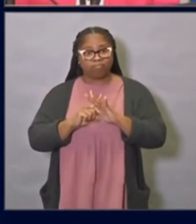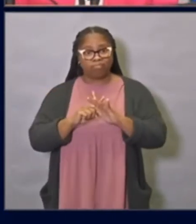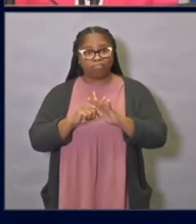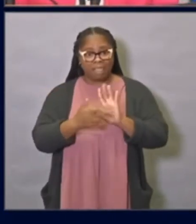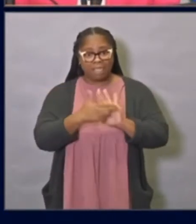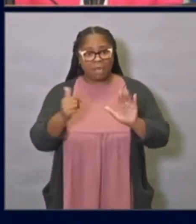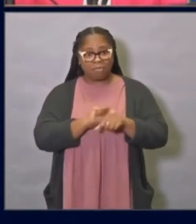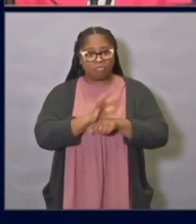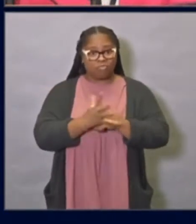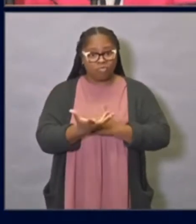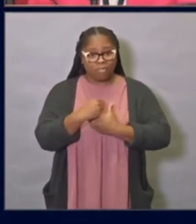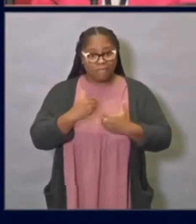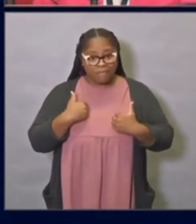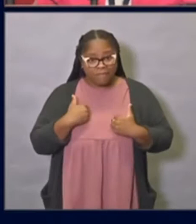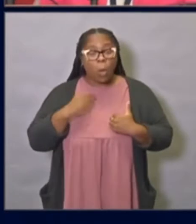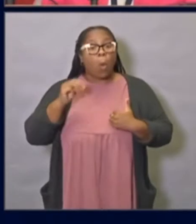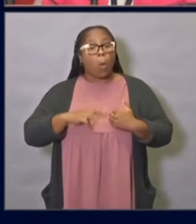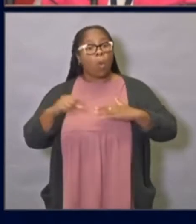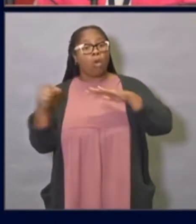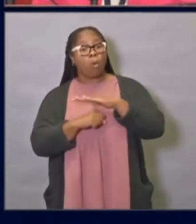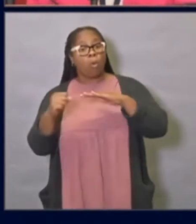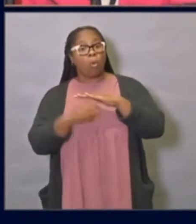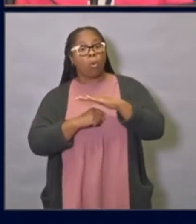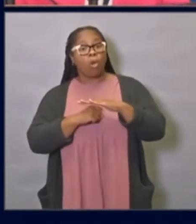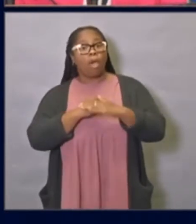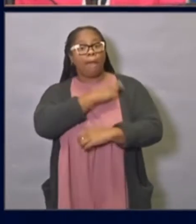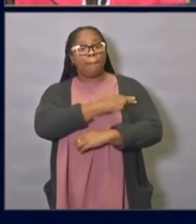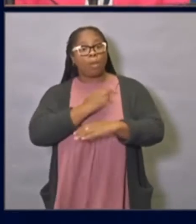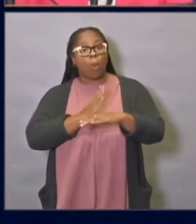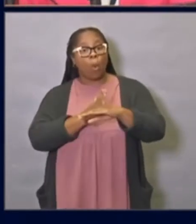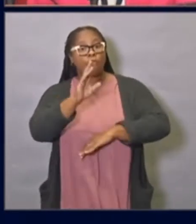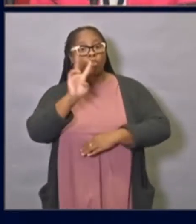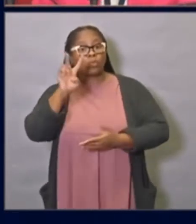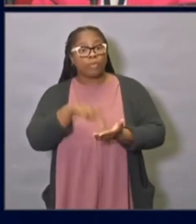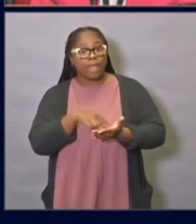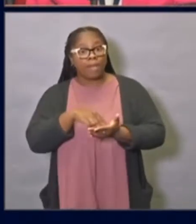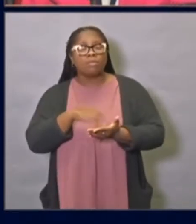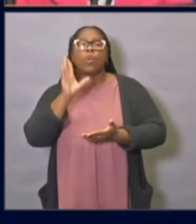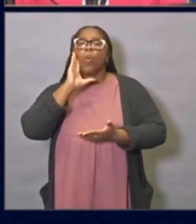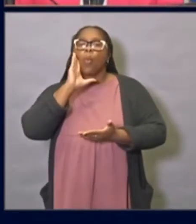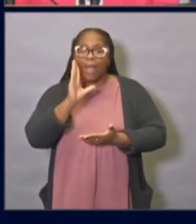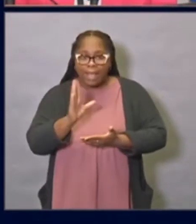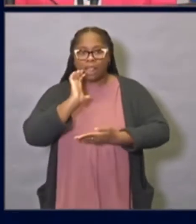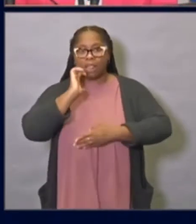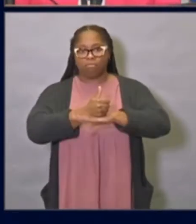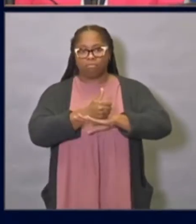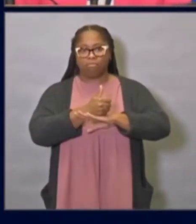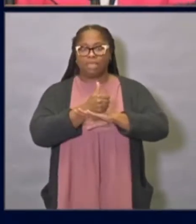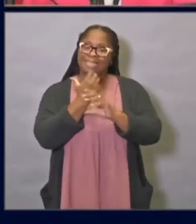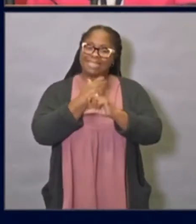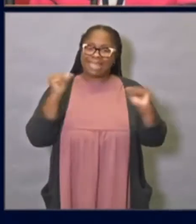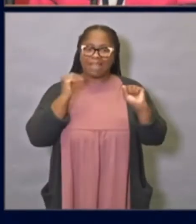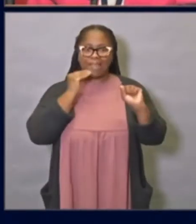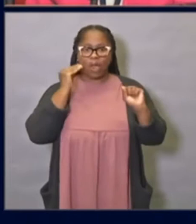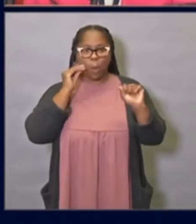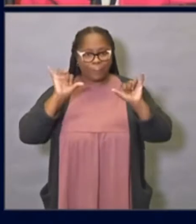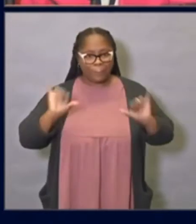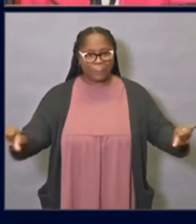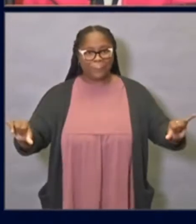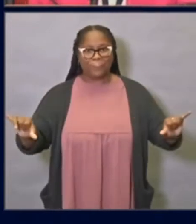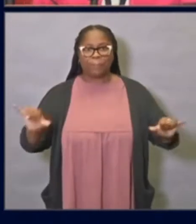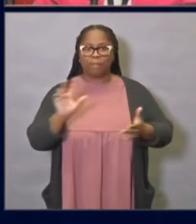hospitalizations are more than 2,000 per day, a safer at home order will be mandated for 3